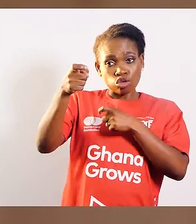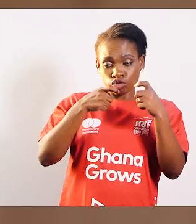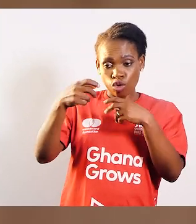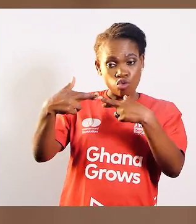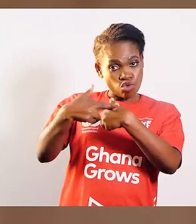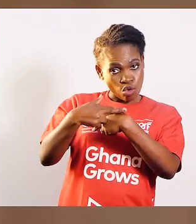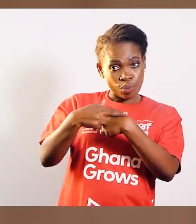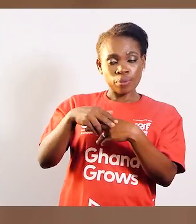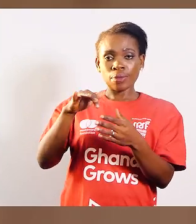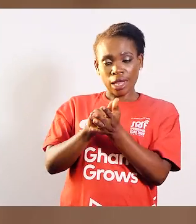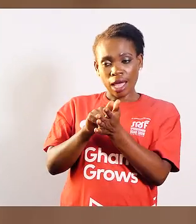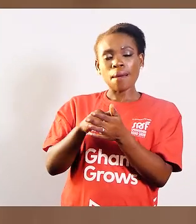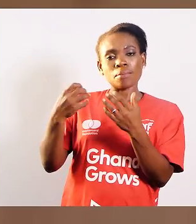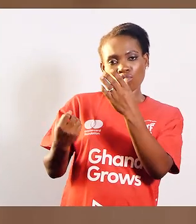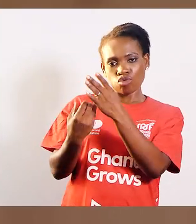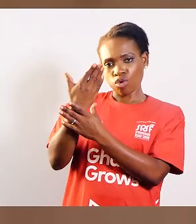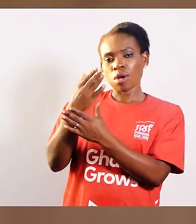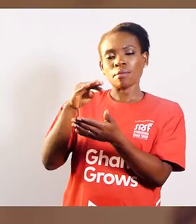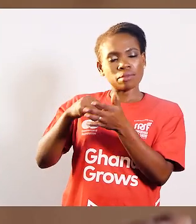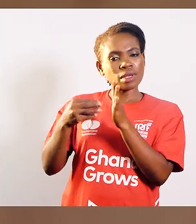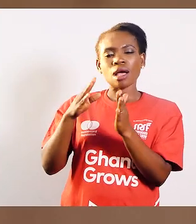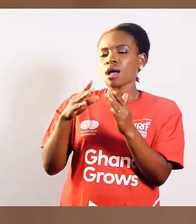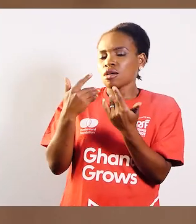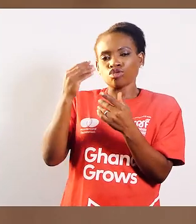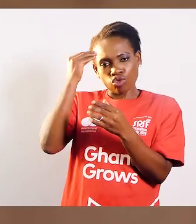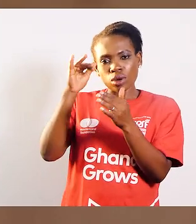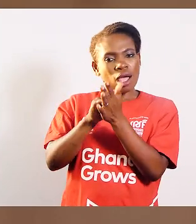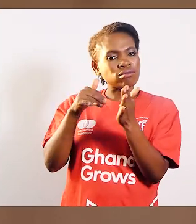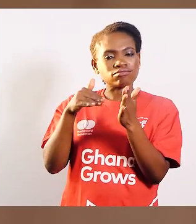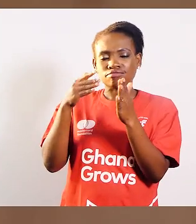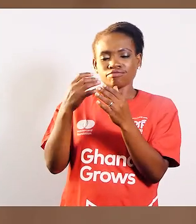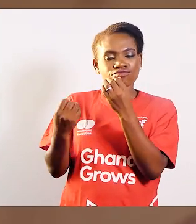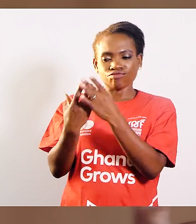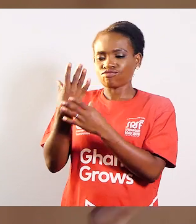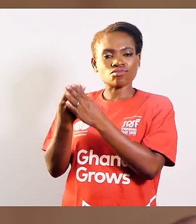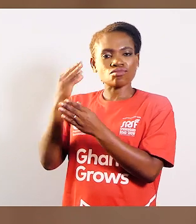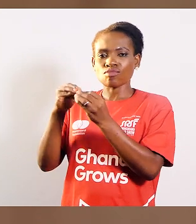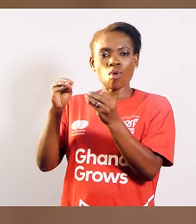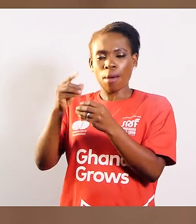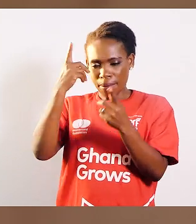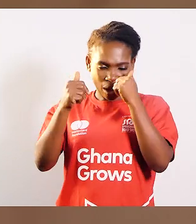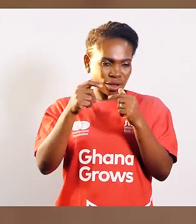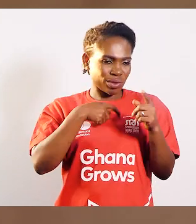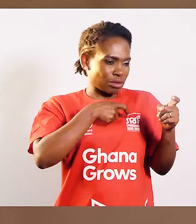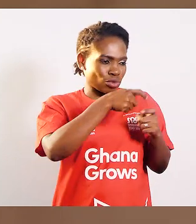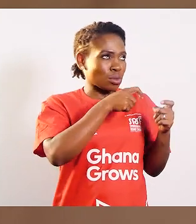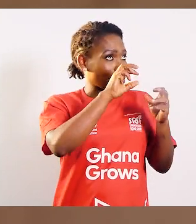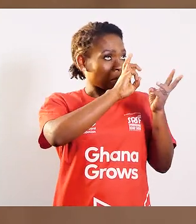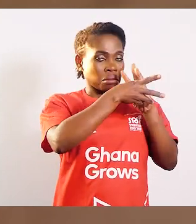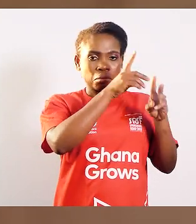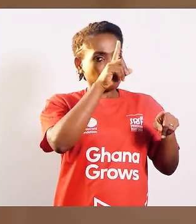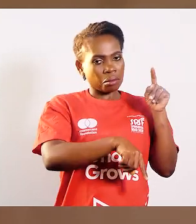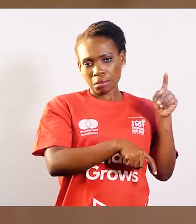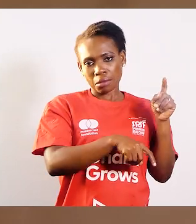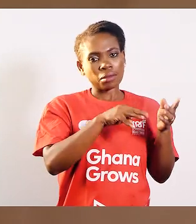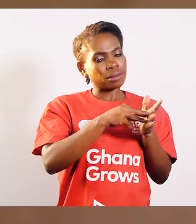have a constant supply. Okay. Because we can't regulate the atmosphere, the air in the atmosphere, the moisture in the atmosphere.